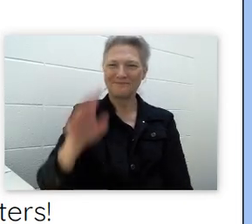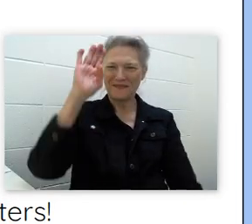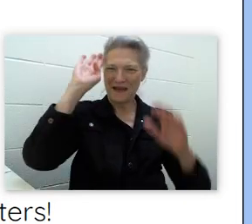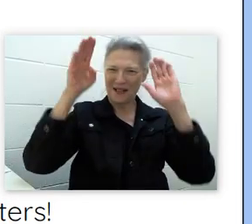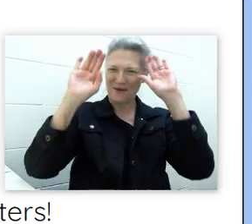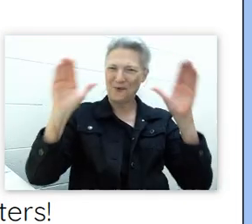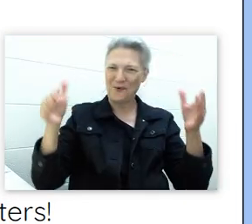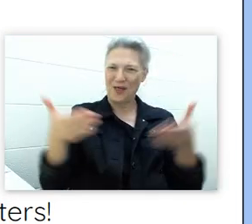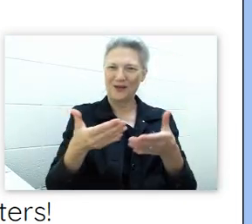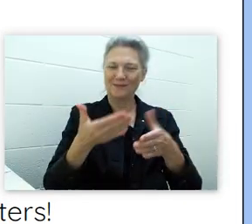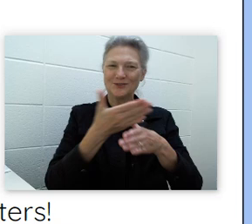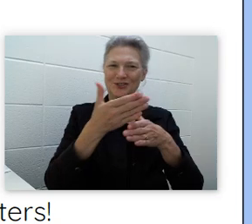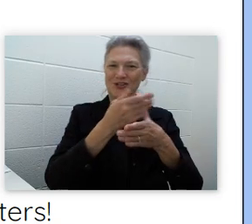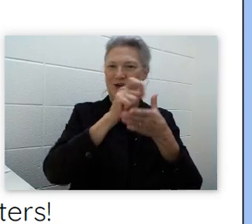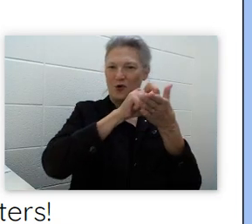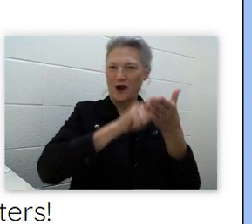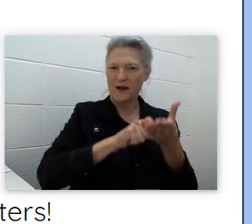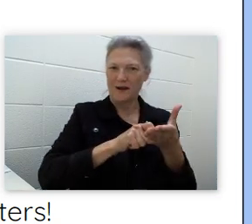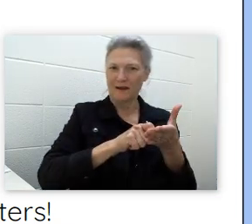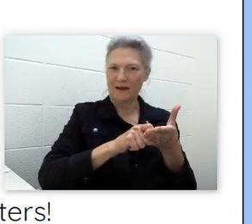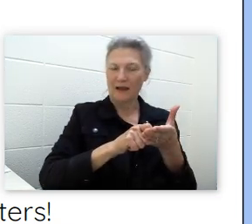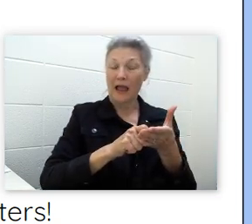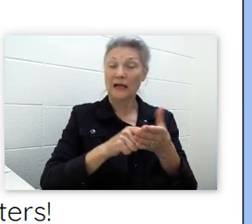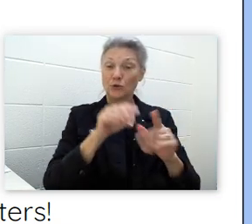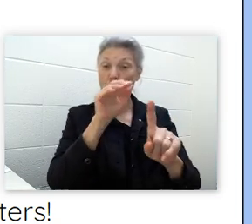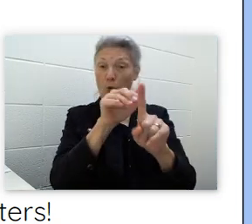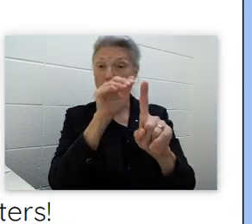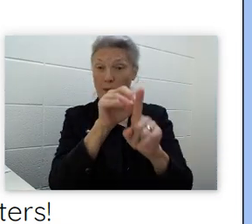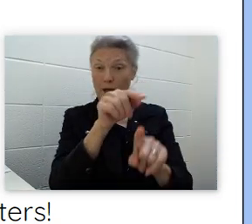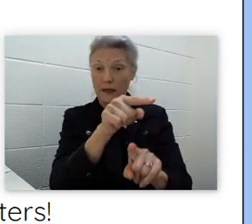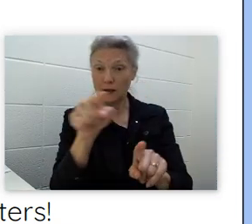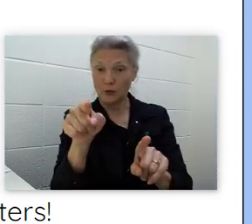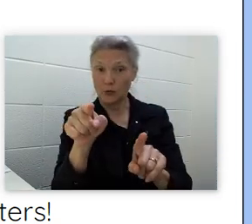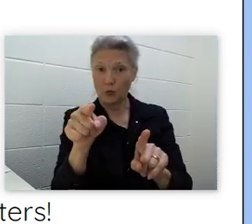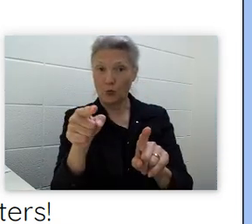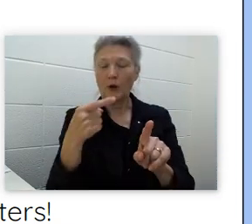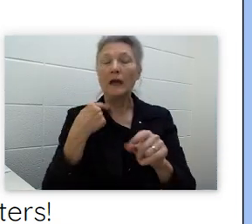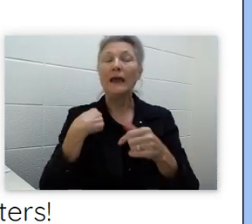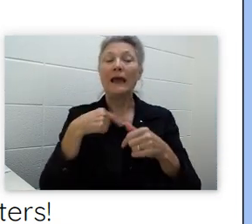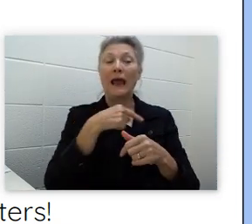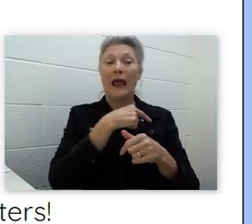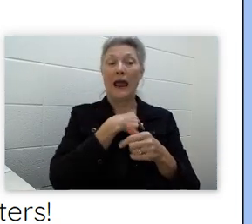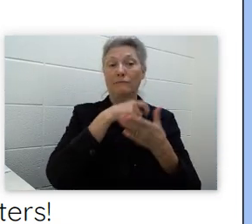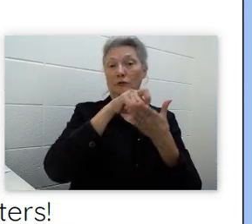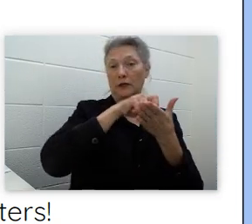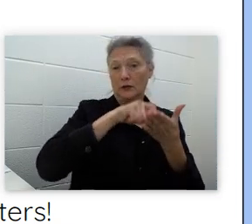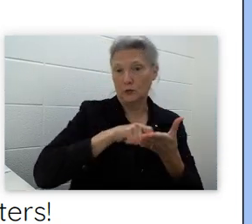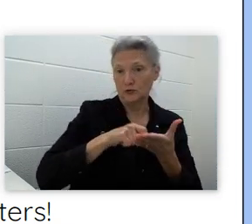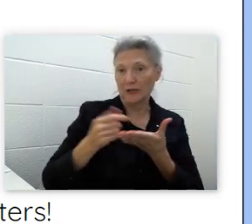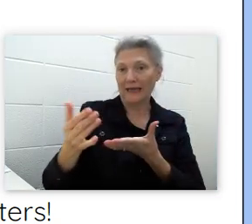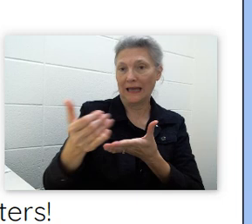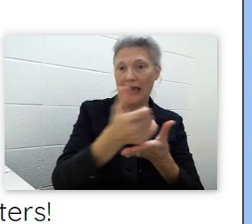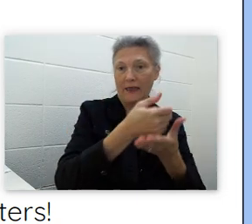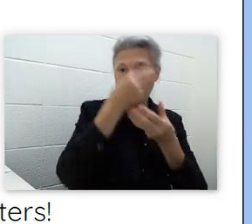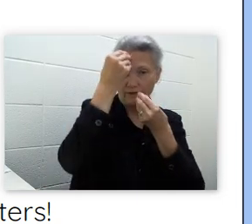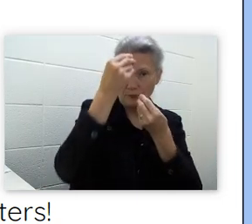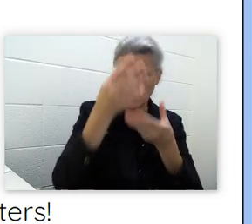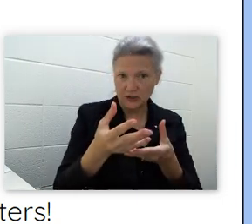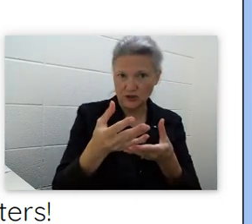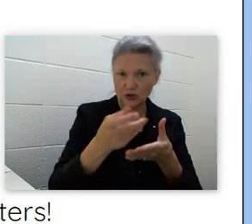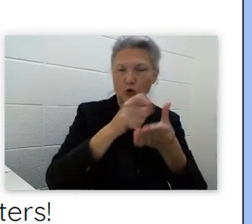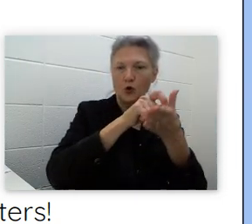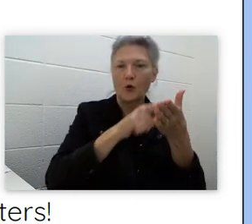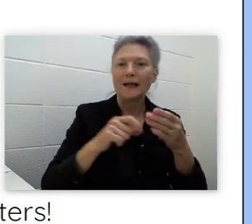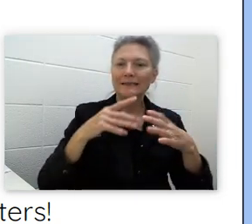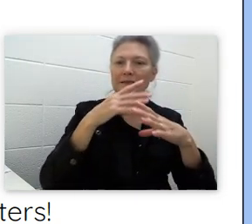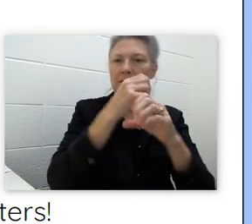Hello, welcome to Shared Writing. As a reminder, we have already gathered and taken notes in order to create a summary on